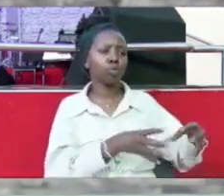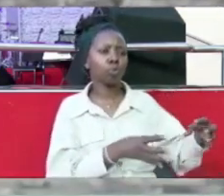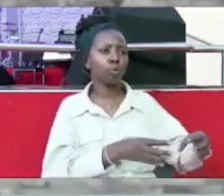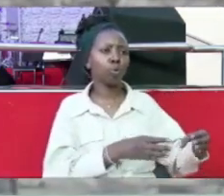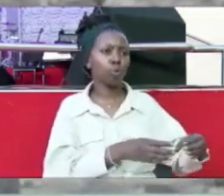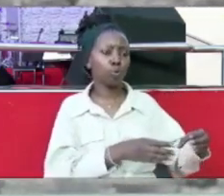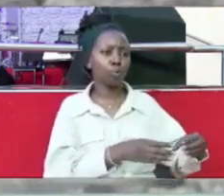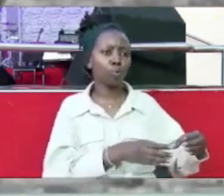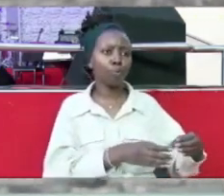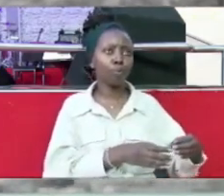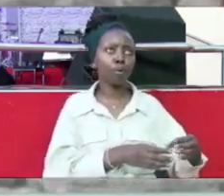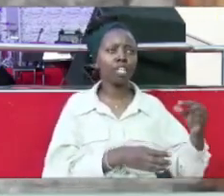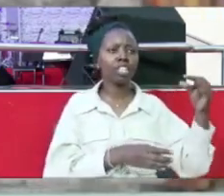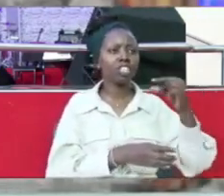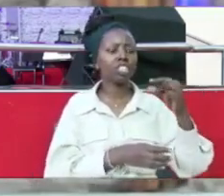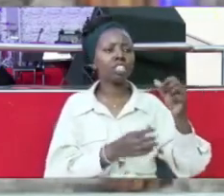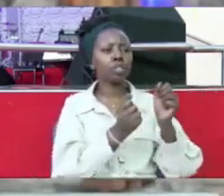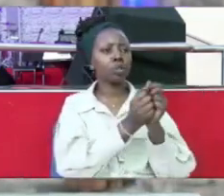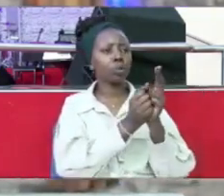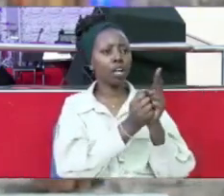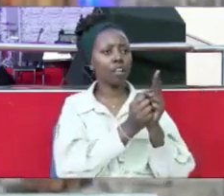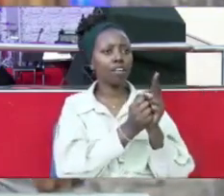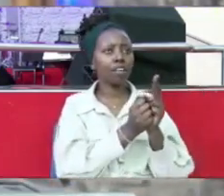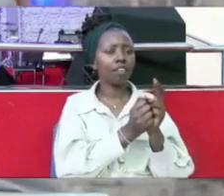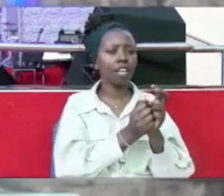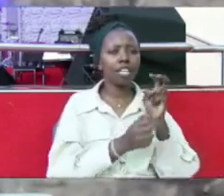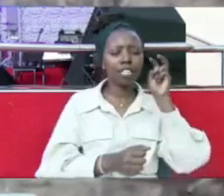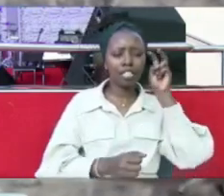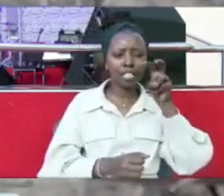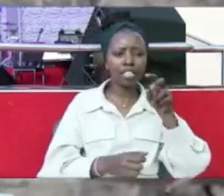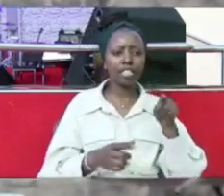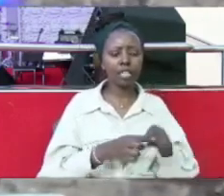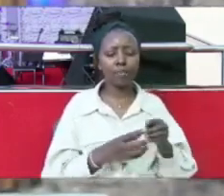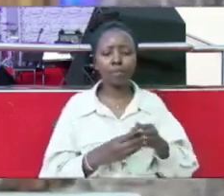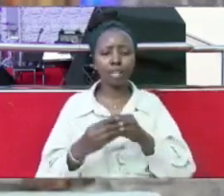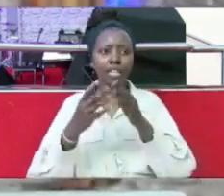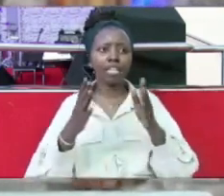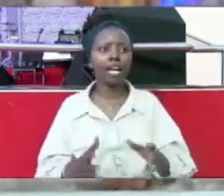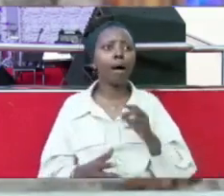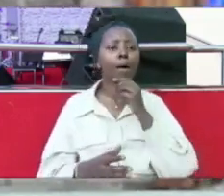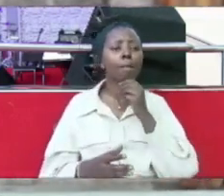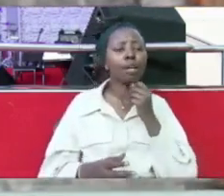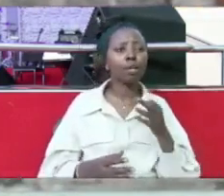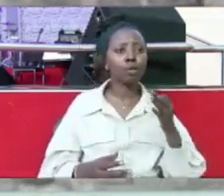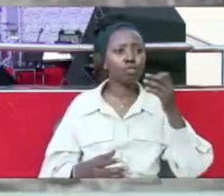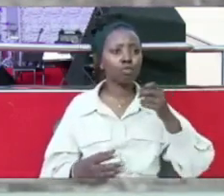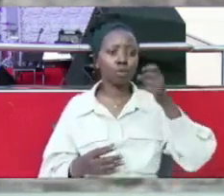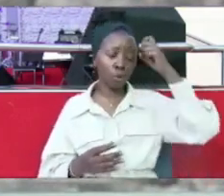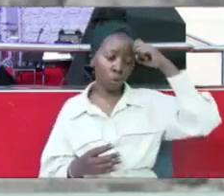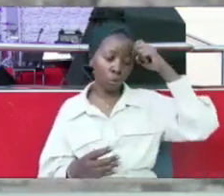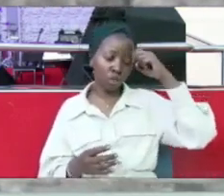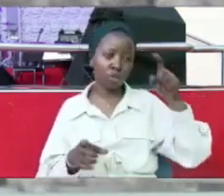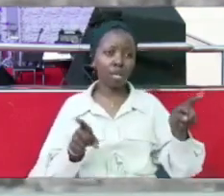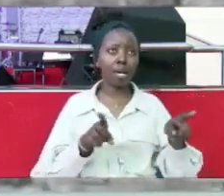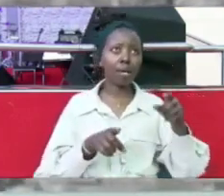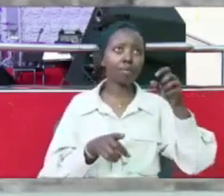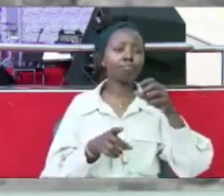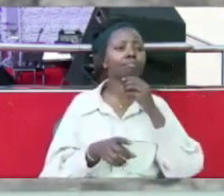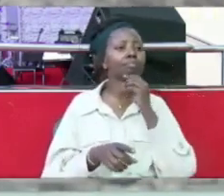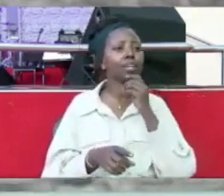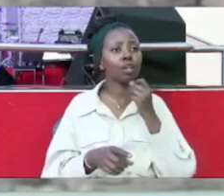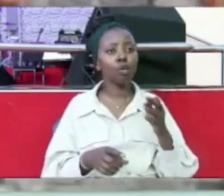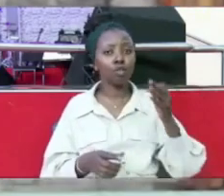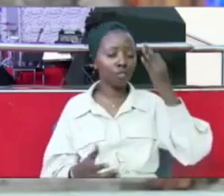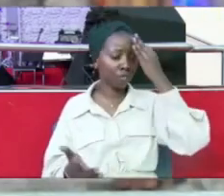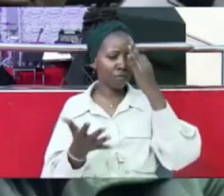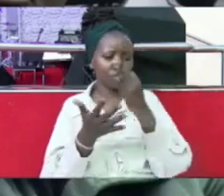men of wisdom and the men of faith. Na waangalia wanaume wa wisdom na men of faith. And in the men of wisdom, na katika kiti cha men of